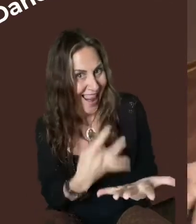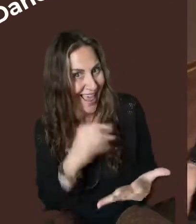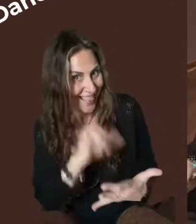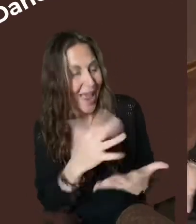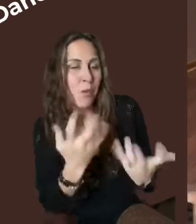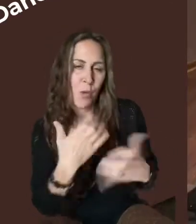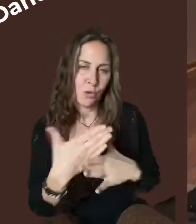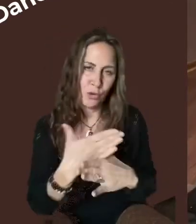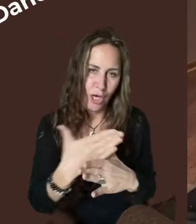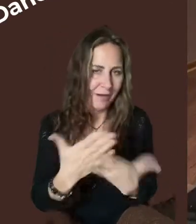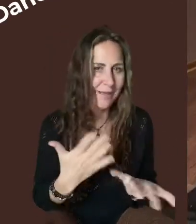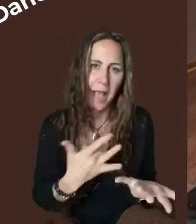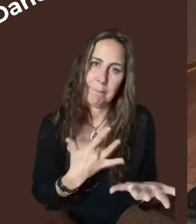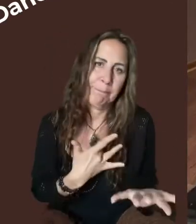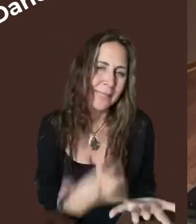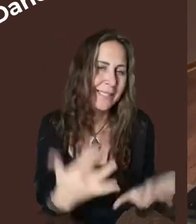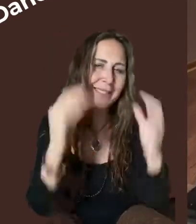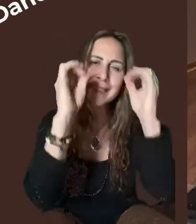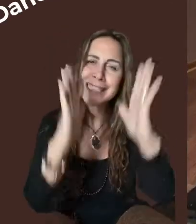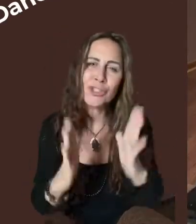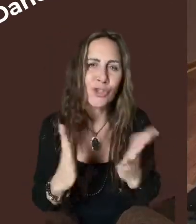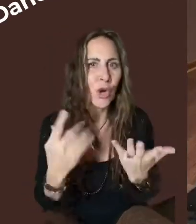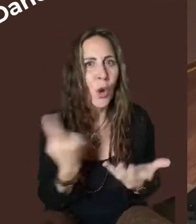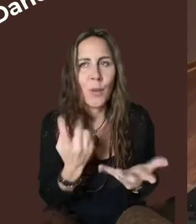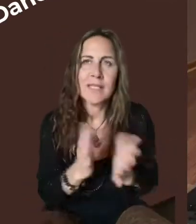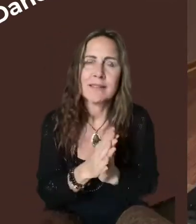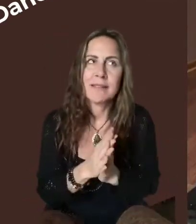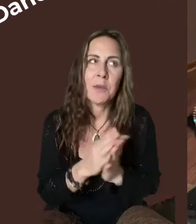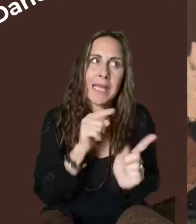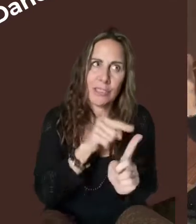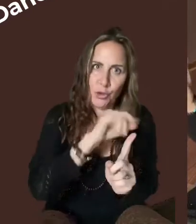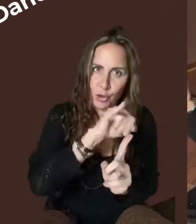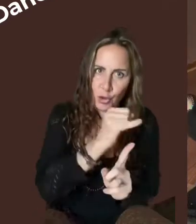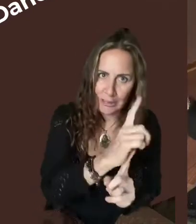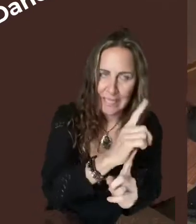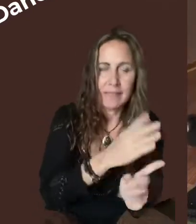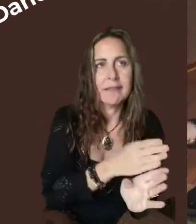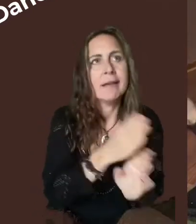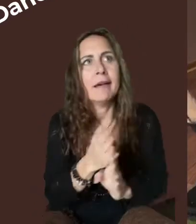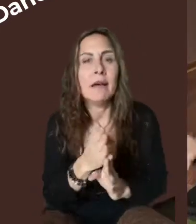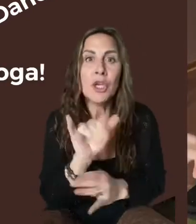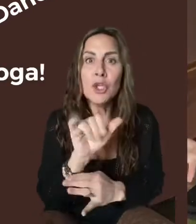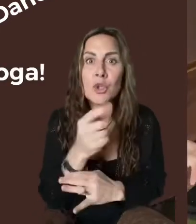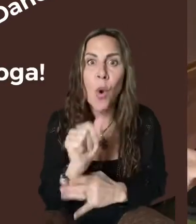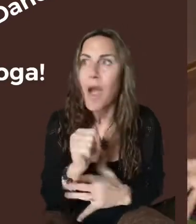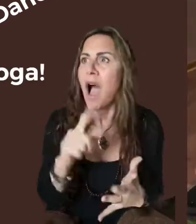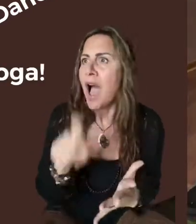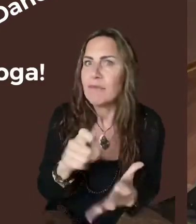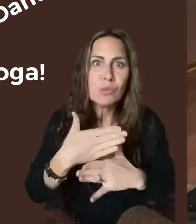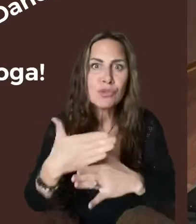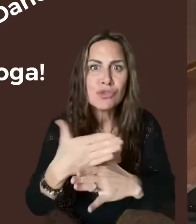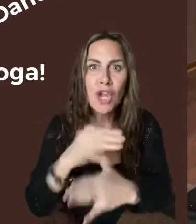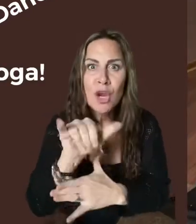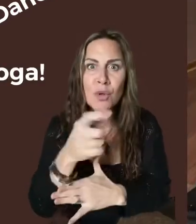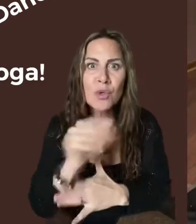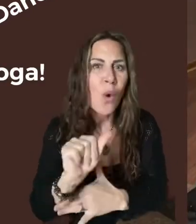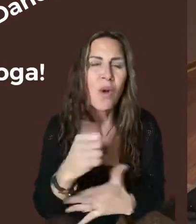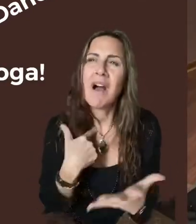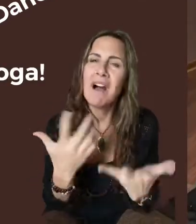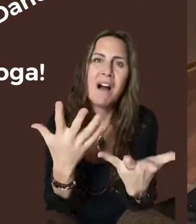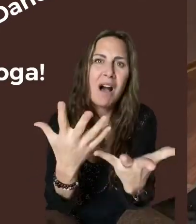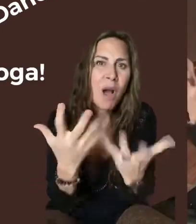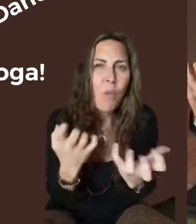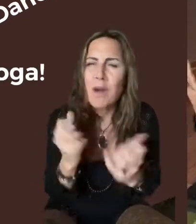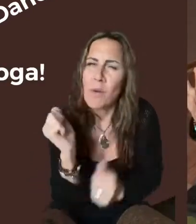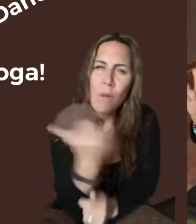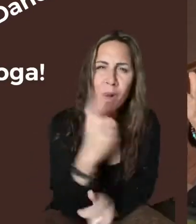want to share it. I'm a teacher by nature. Sometimes I say, oh my God, after I'm done with yoga, I'm like, why wouldn't I do this all the time? It feels so good.